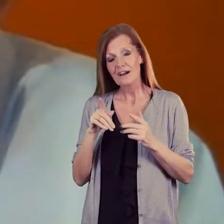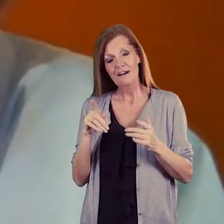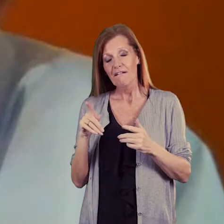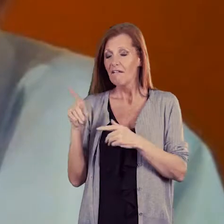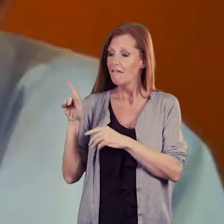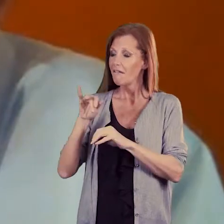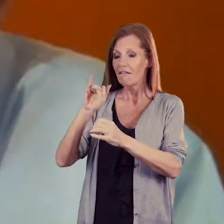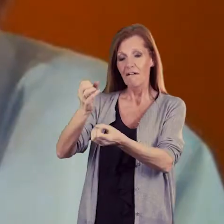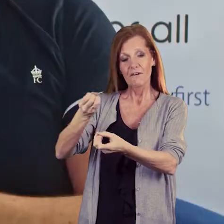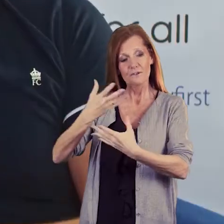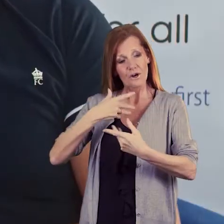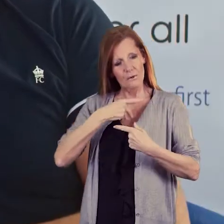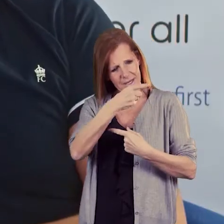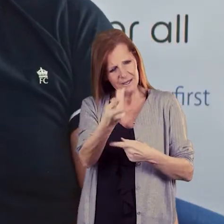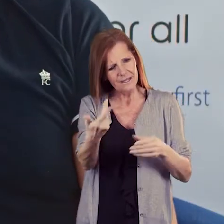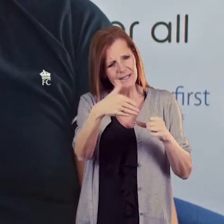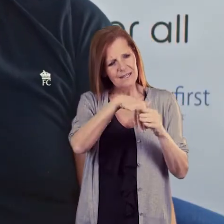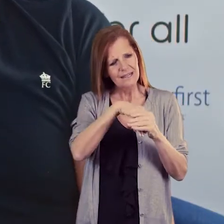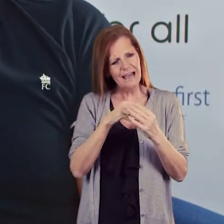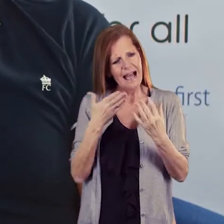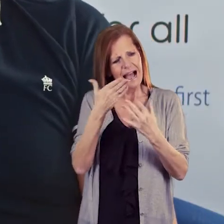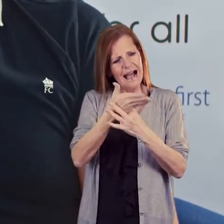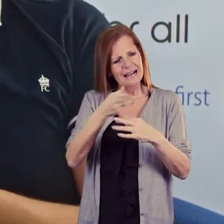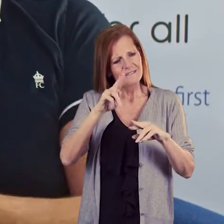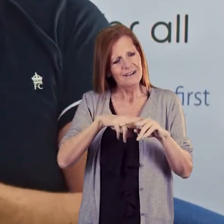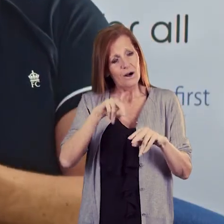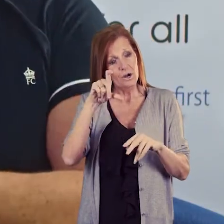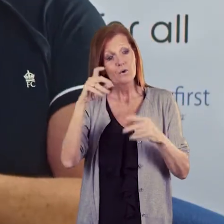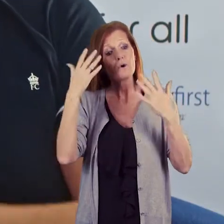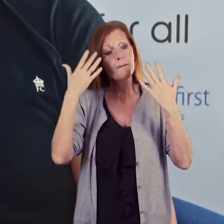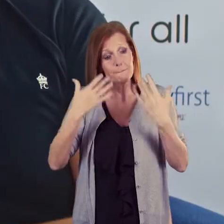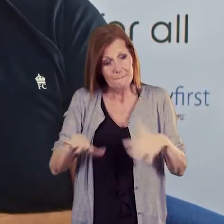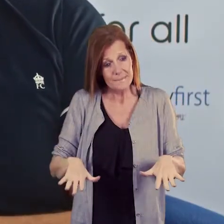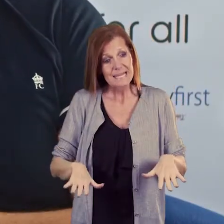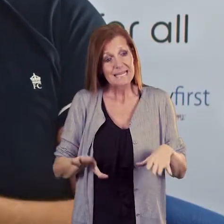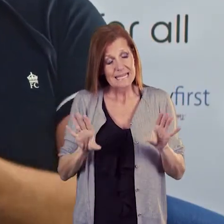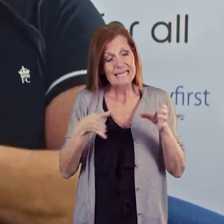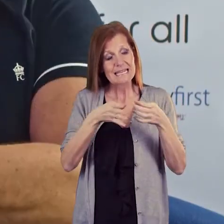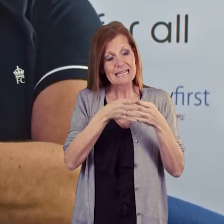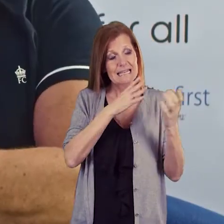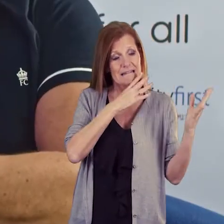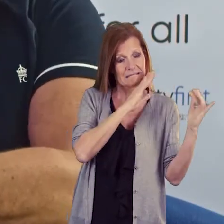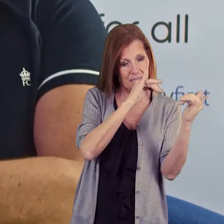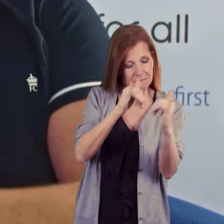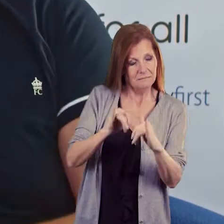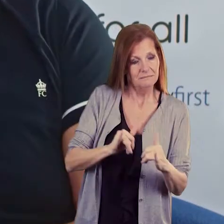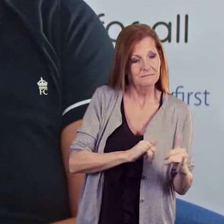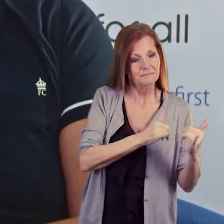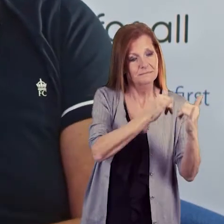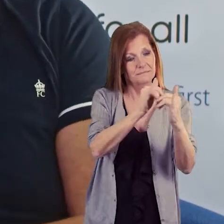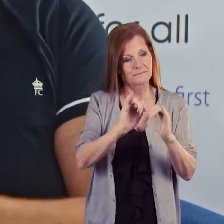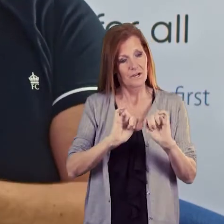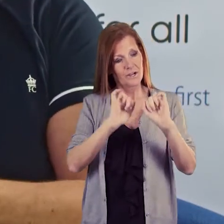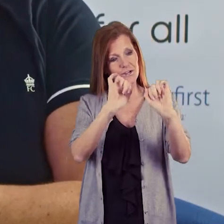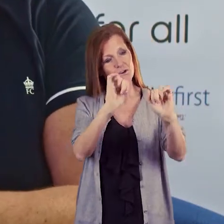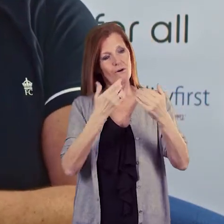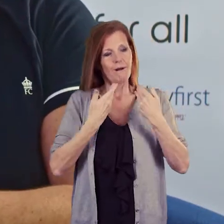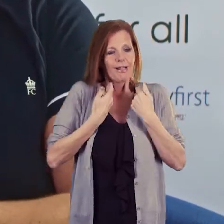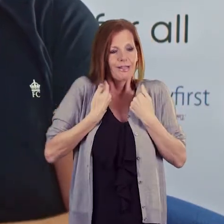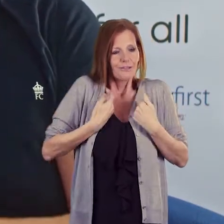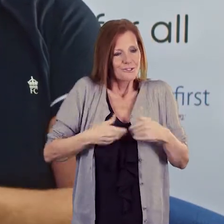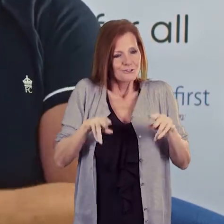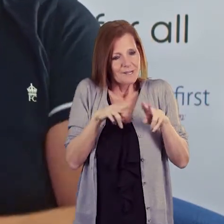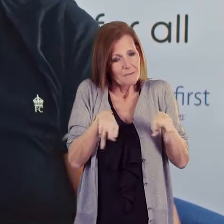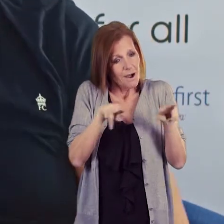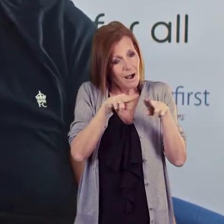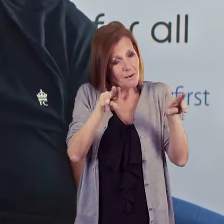led to believe that you got involved with Access Fylde Coast and had a team of guides come to your luxury